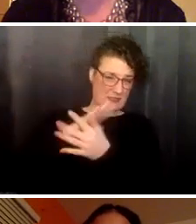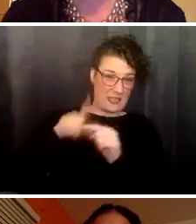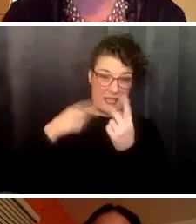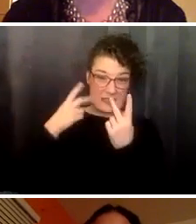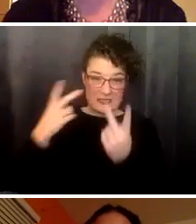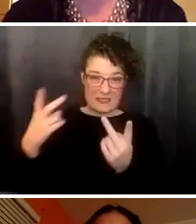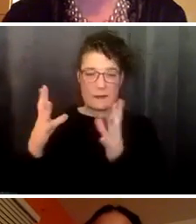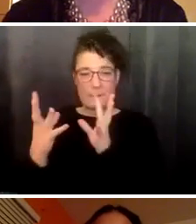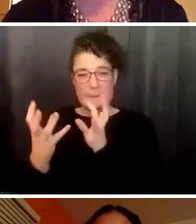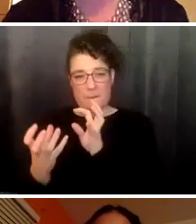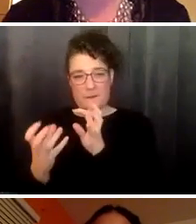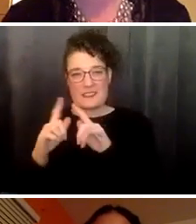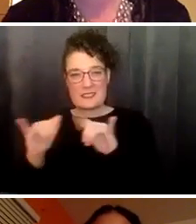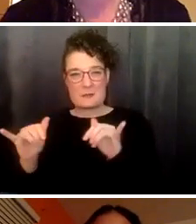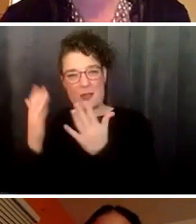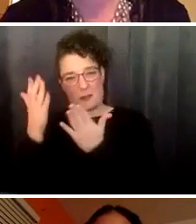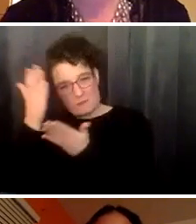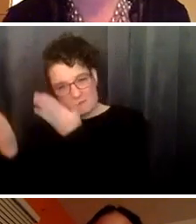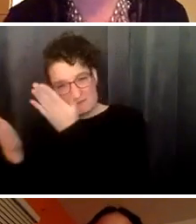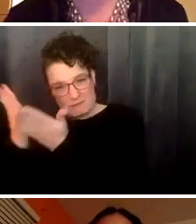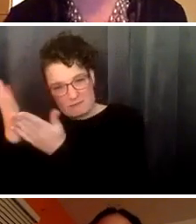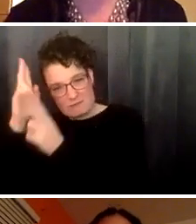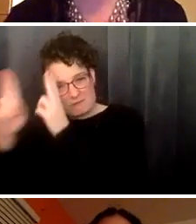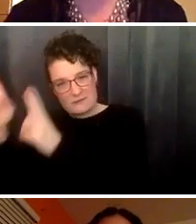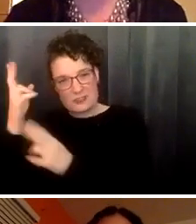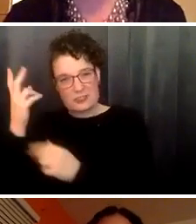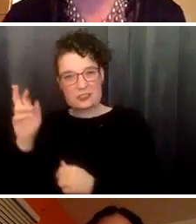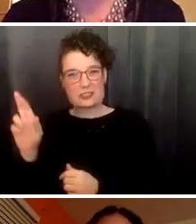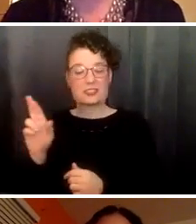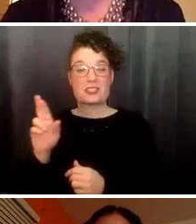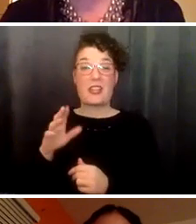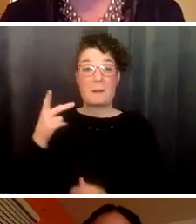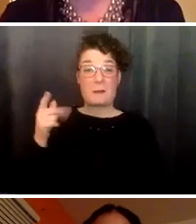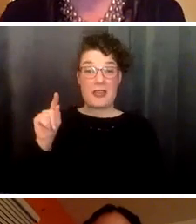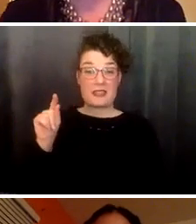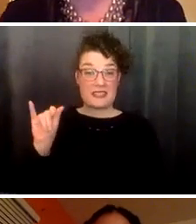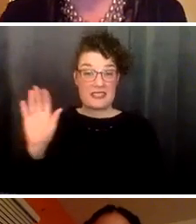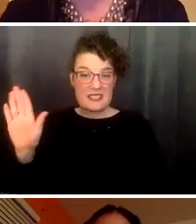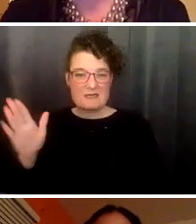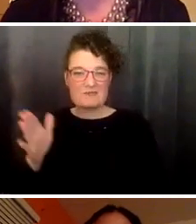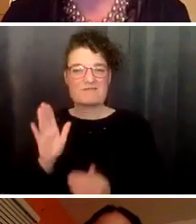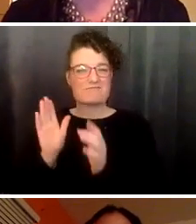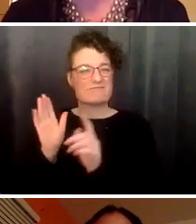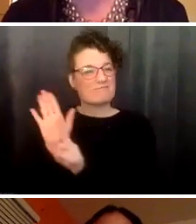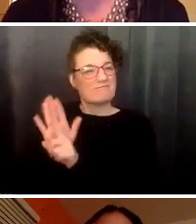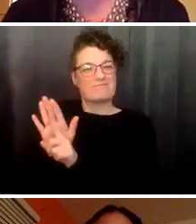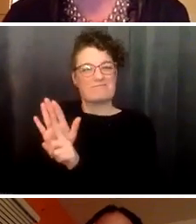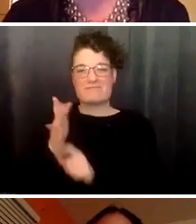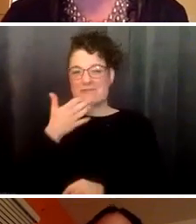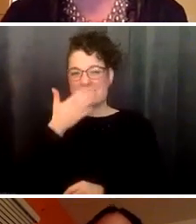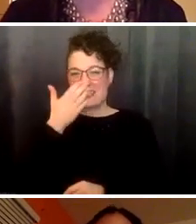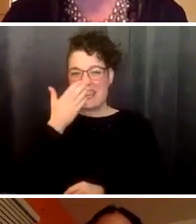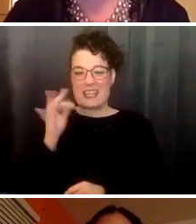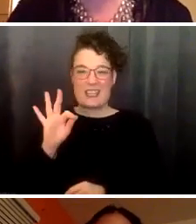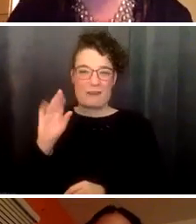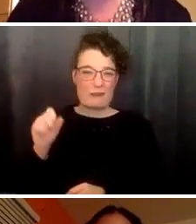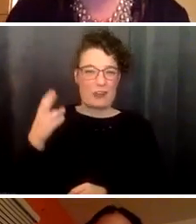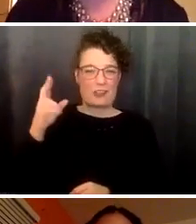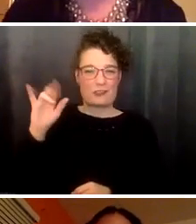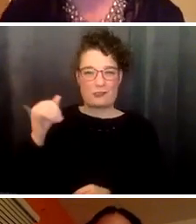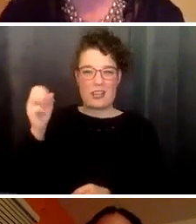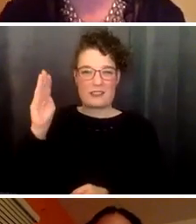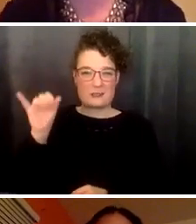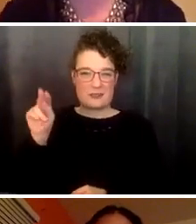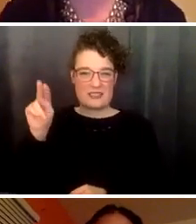her. And Pati's signature scent is fresh jasmine, lying in wait while the household sleeps, in a plastic